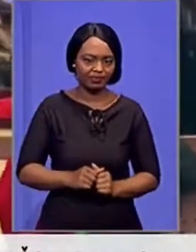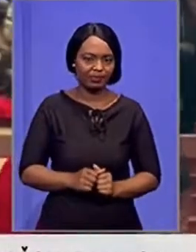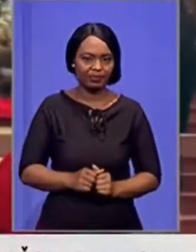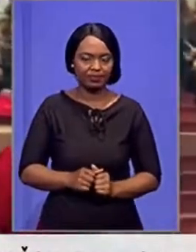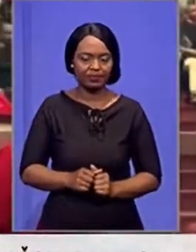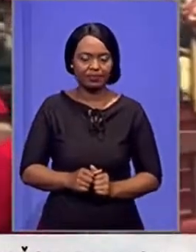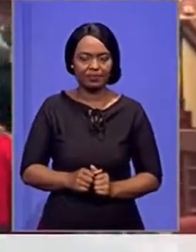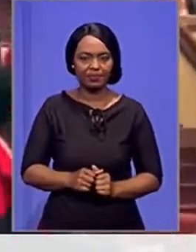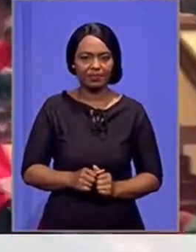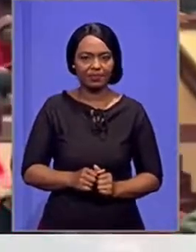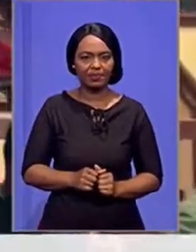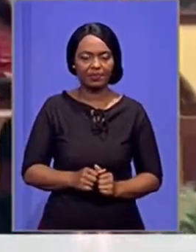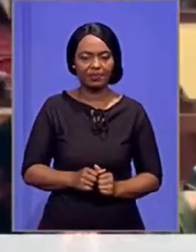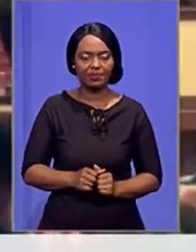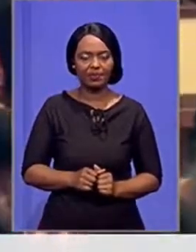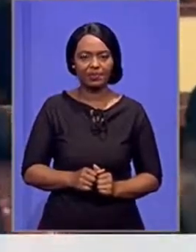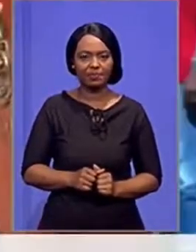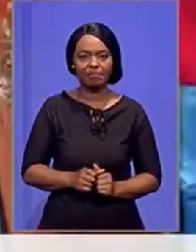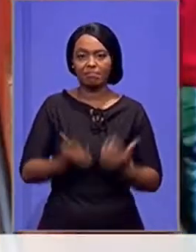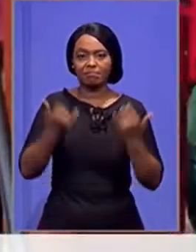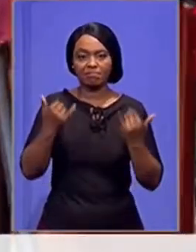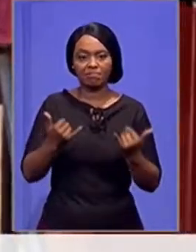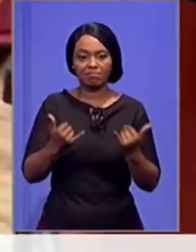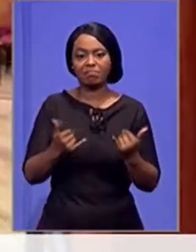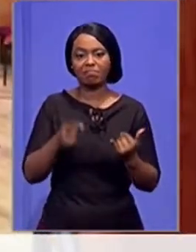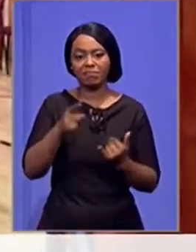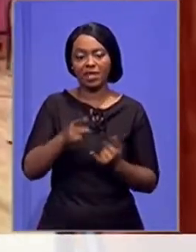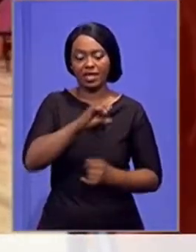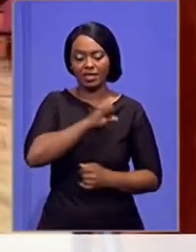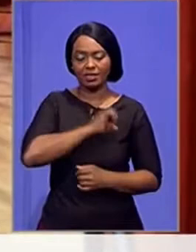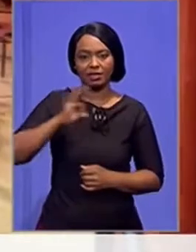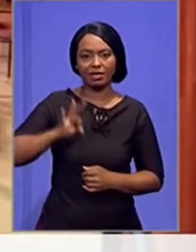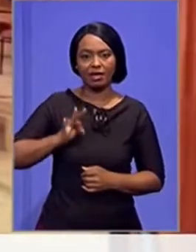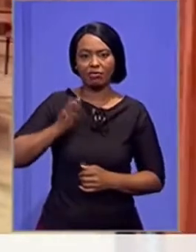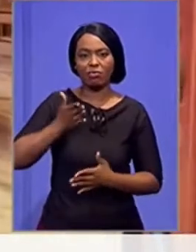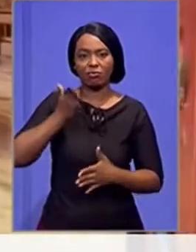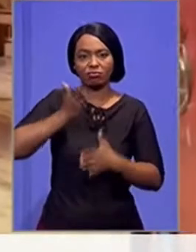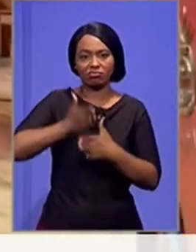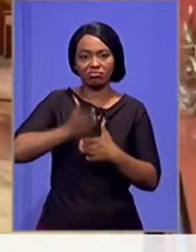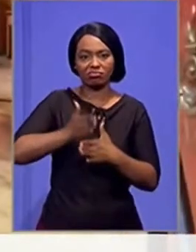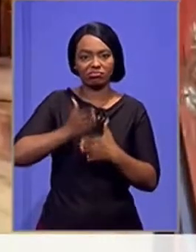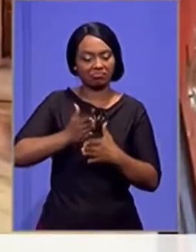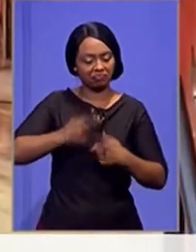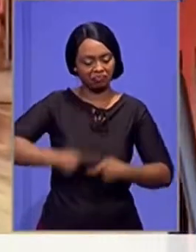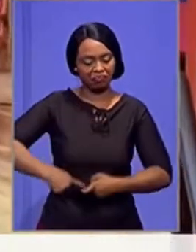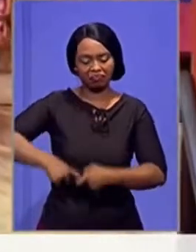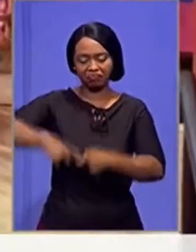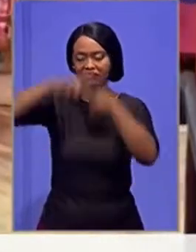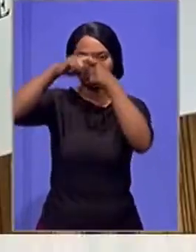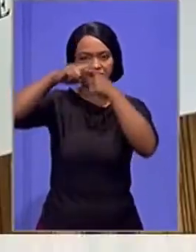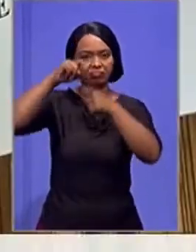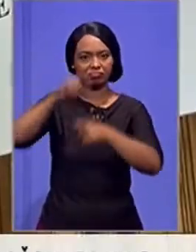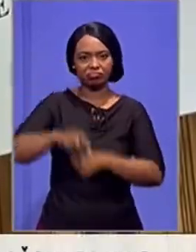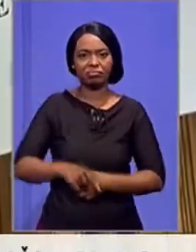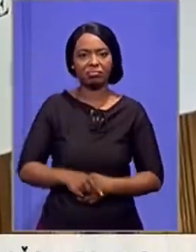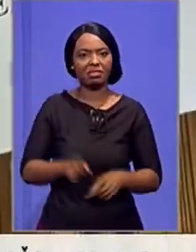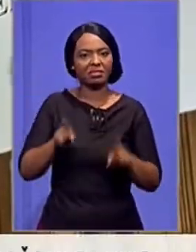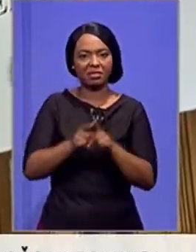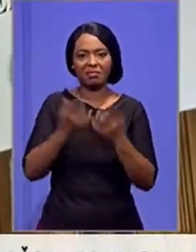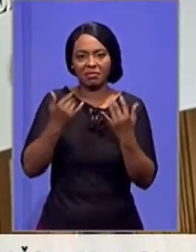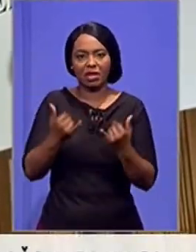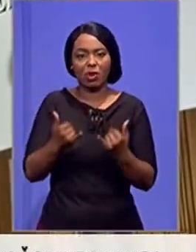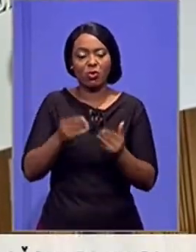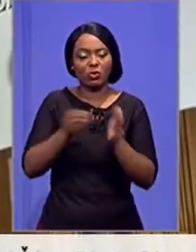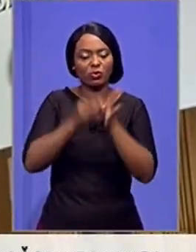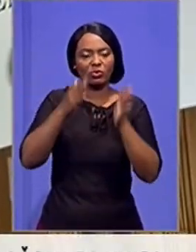bašomi ba tlhole ba tswaletše dikgorwana tša yunibesithing le go emiša ditirelo ka moka tsii go balwa le meletlo ya go keteka dikapeso tša baithuti e le ge